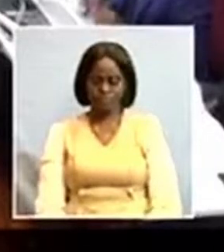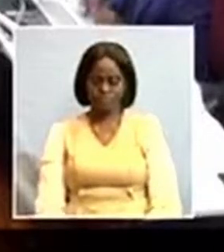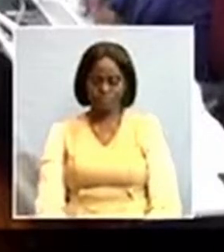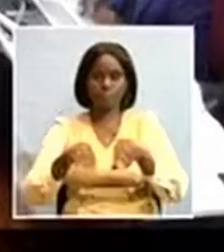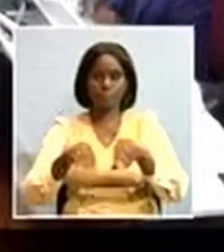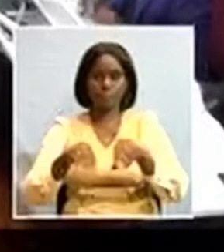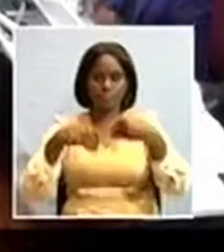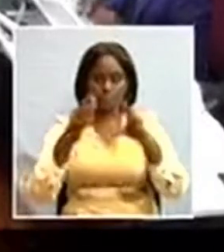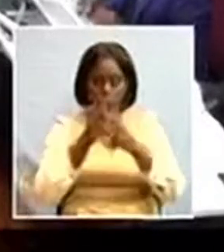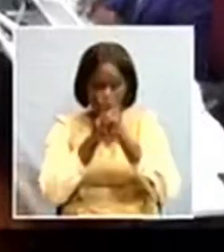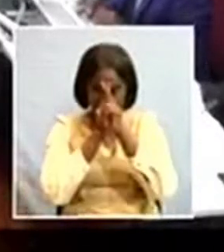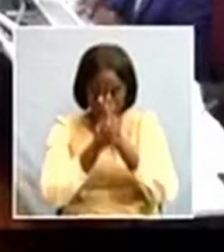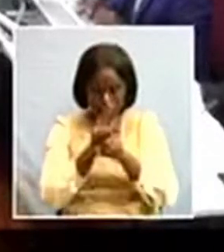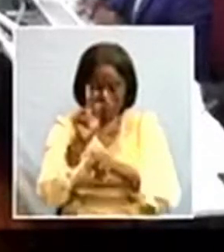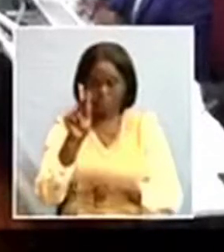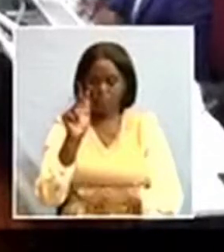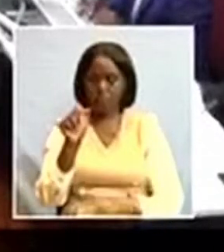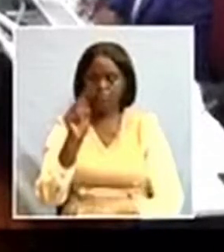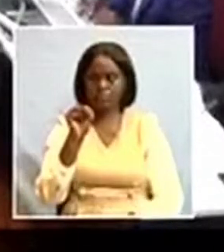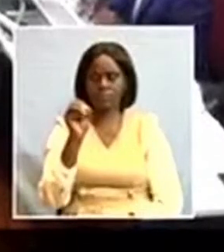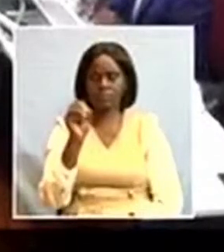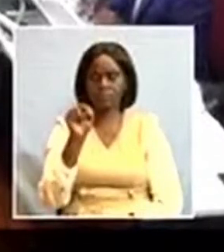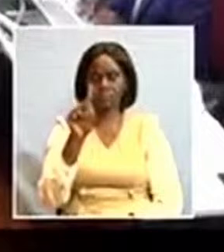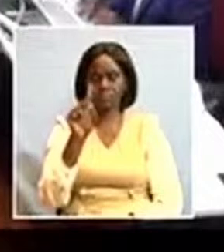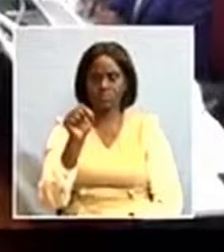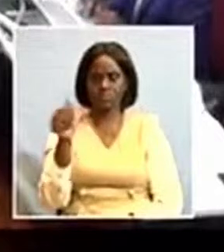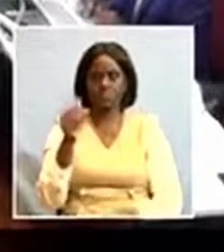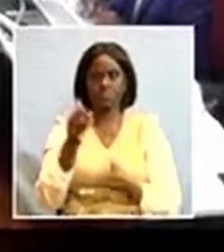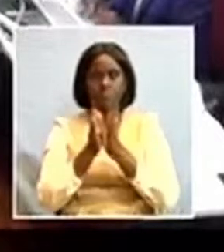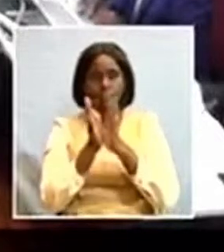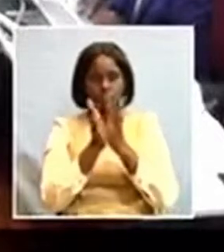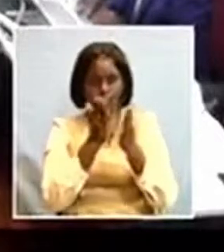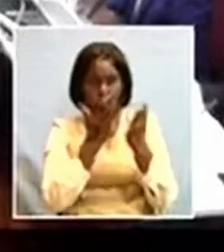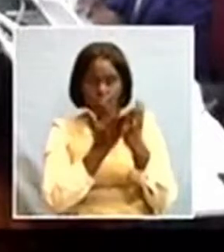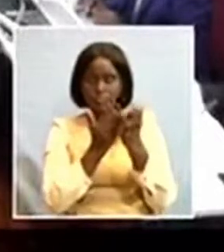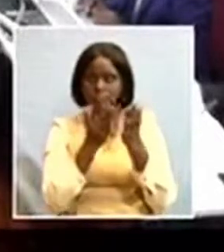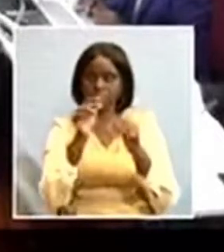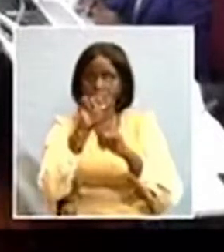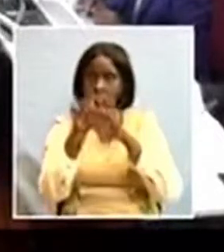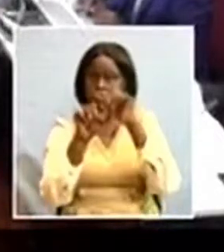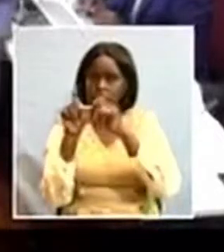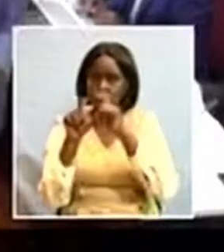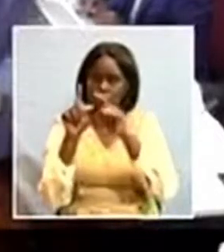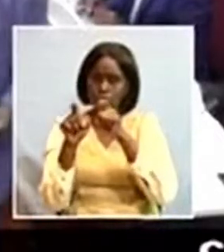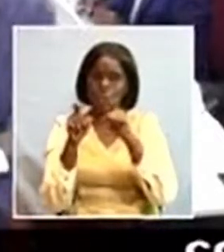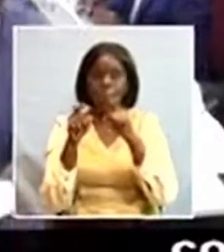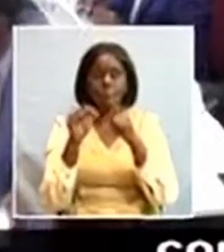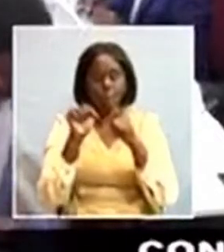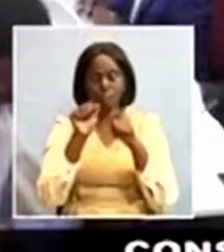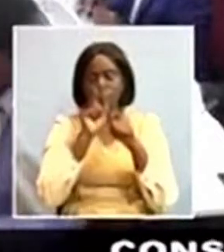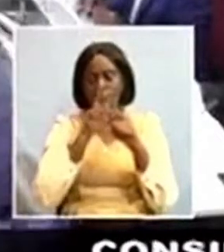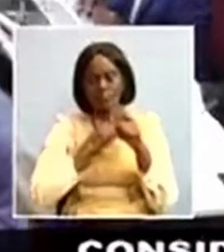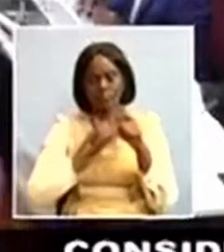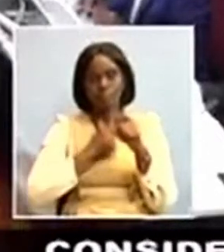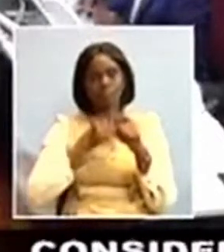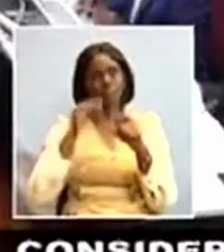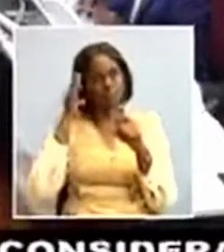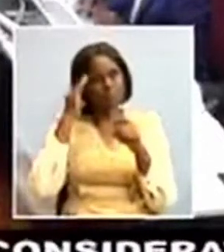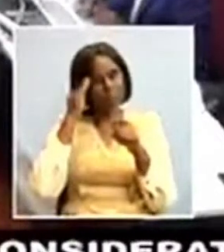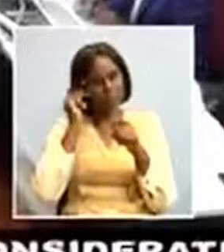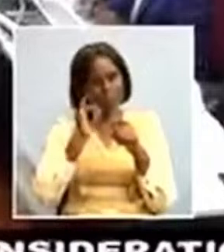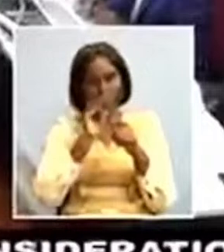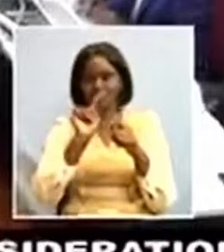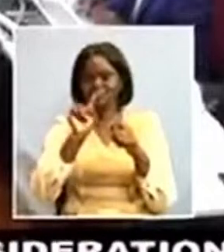Give Honorable Kamondo, is the one asking that question. You want to the chair? Of course, I want you to be satisfied